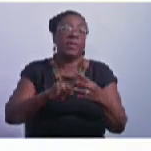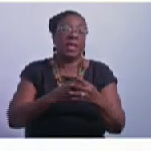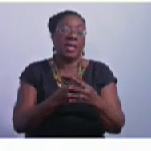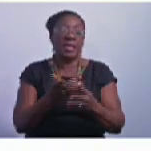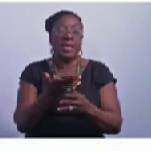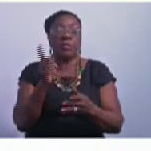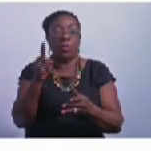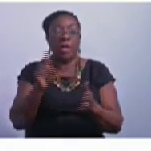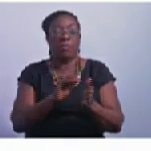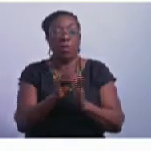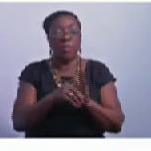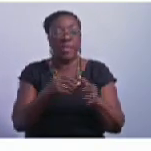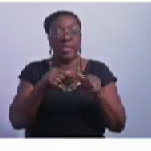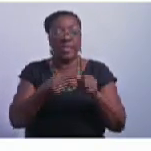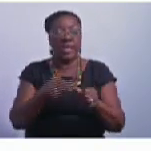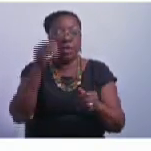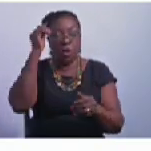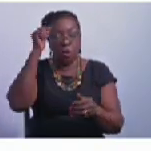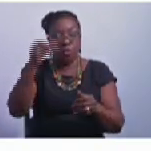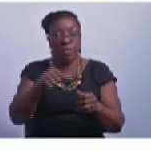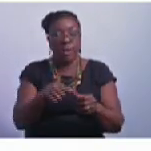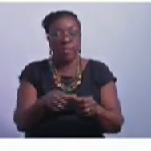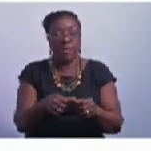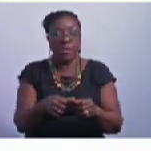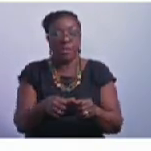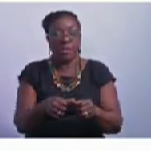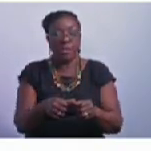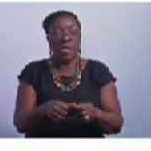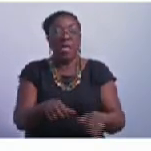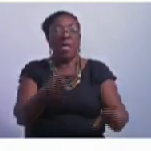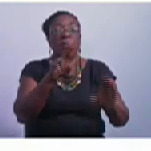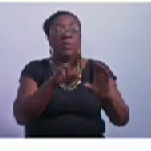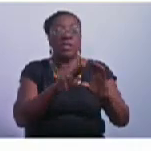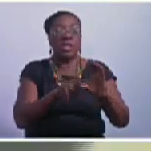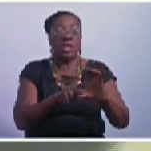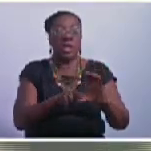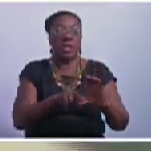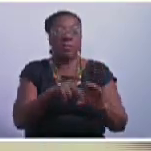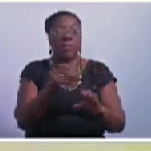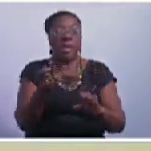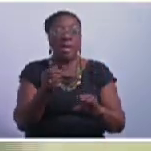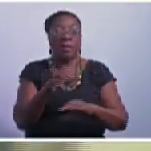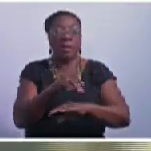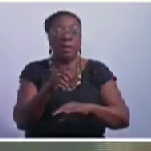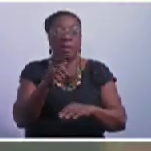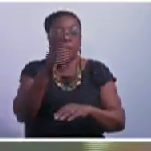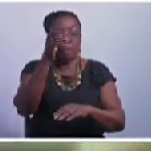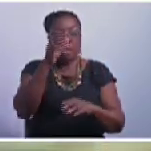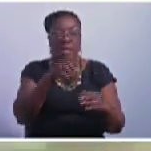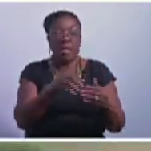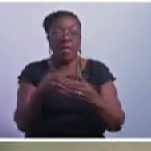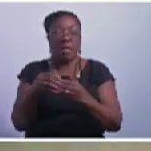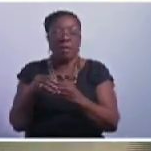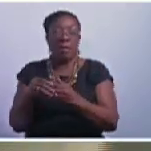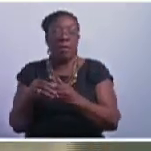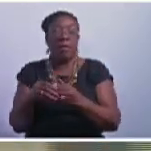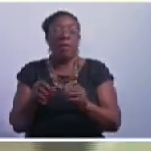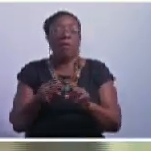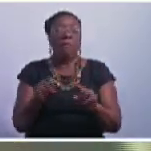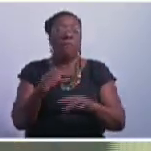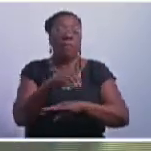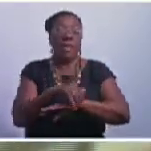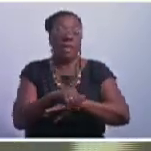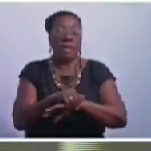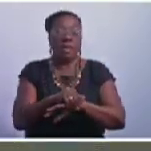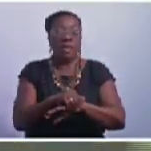And the conference began, which was chaired by a Lord Balliol. In the delegation, one of the leading persons